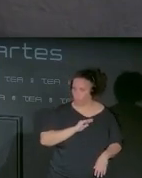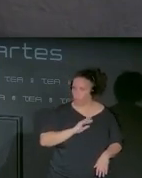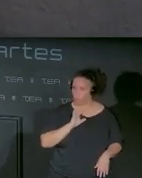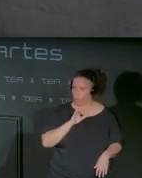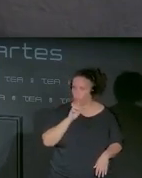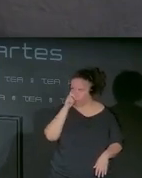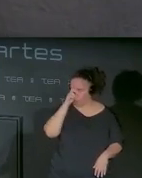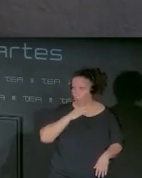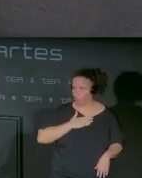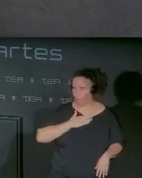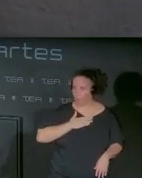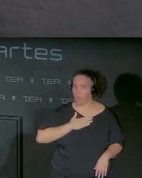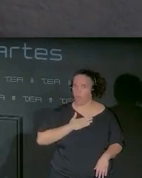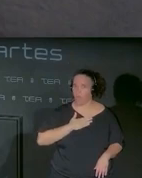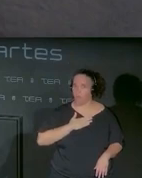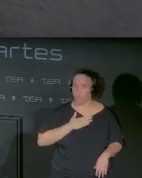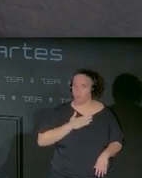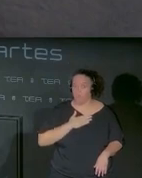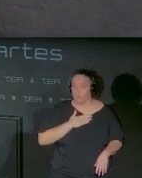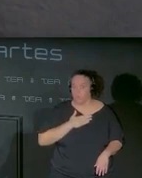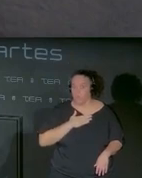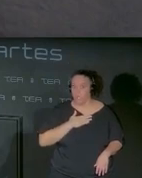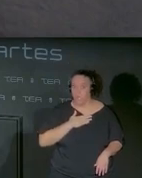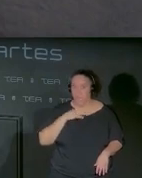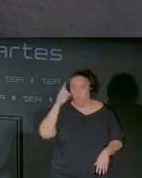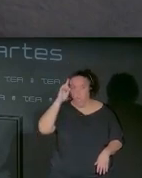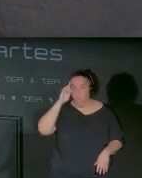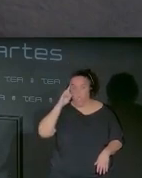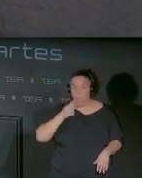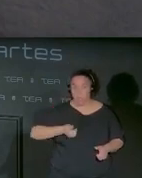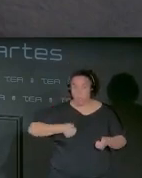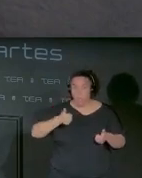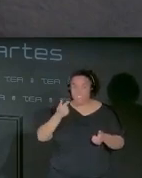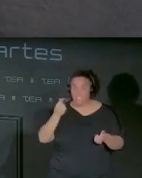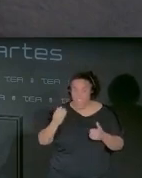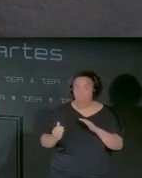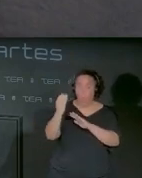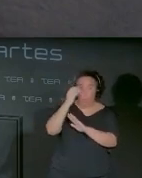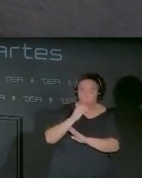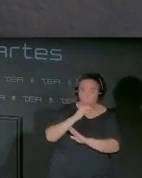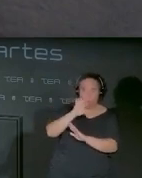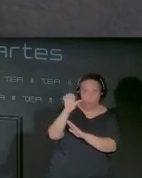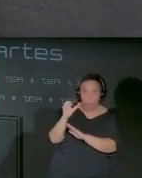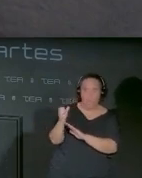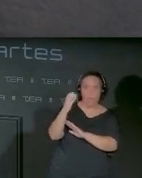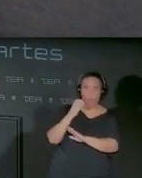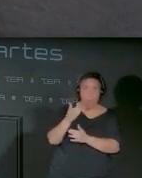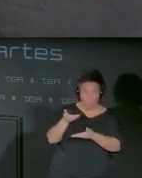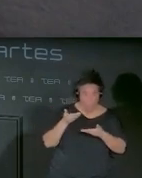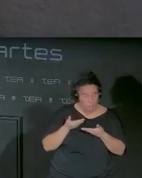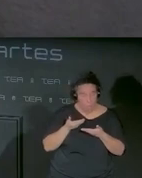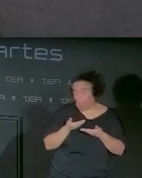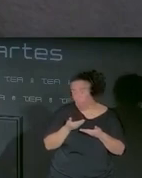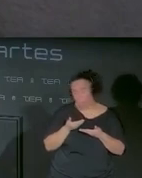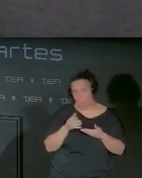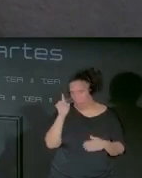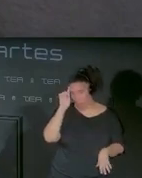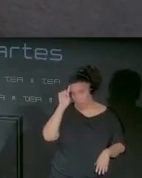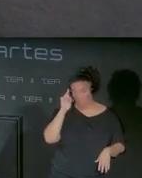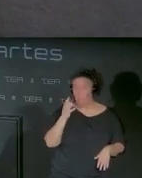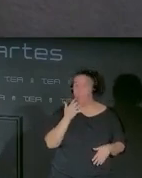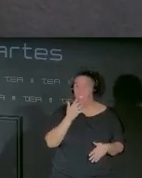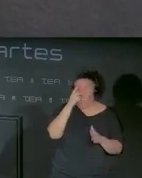us. But making the rules easier would certainly help. It's one thing that you need notification of